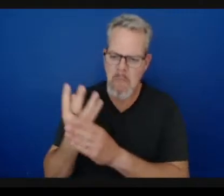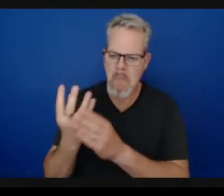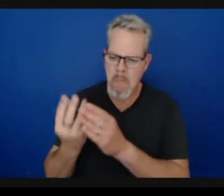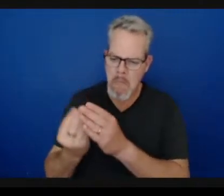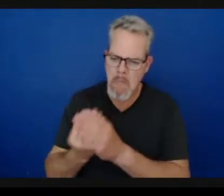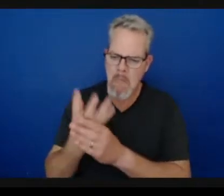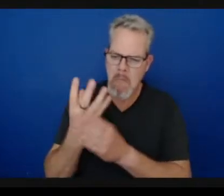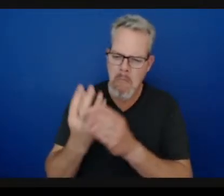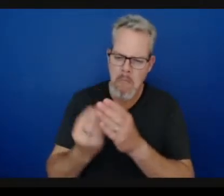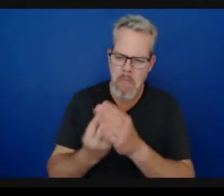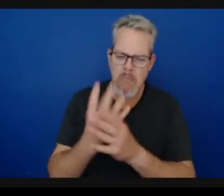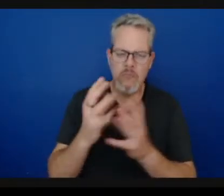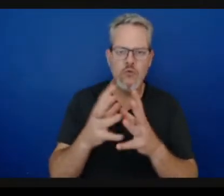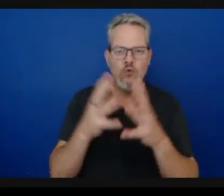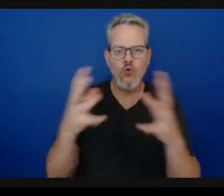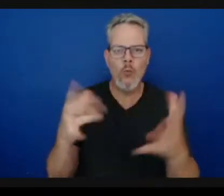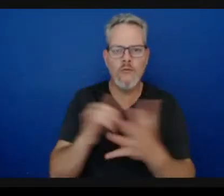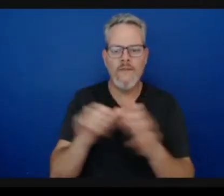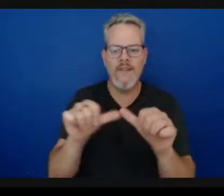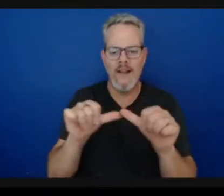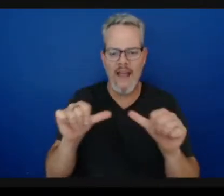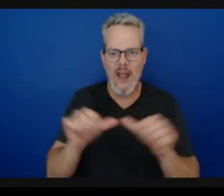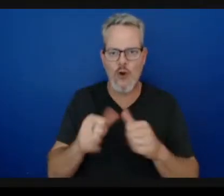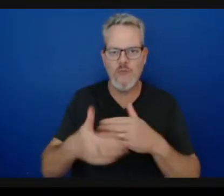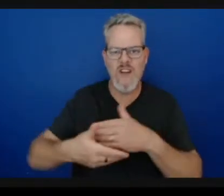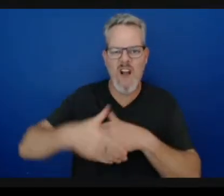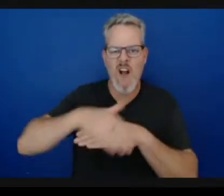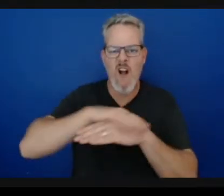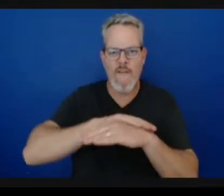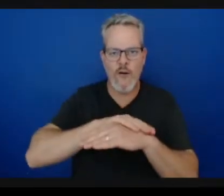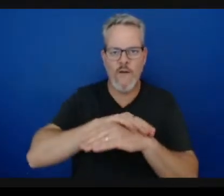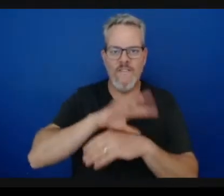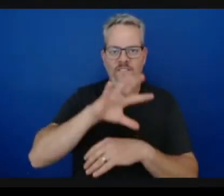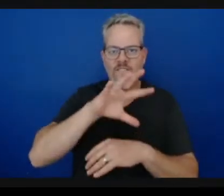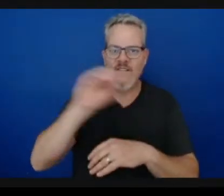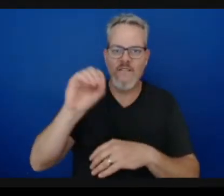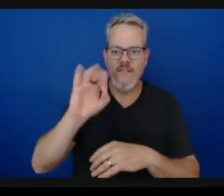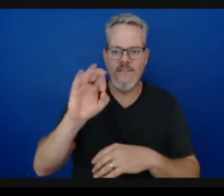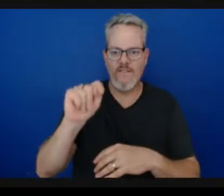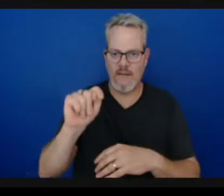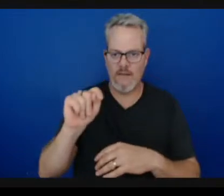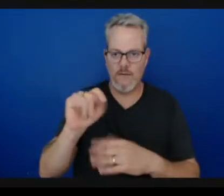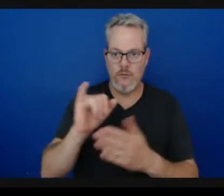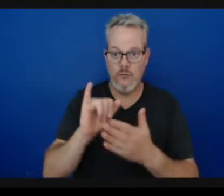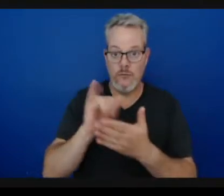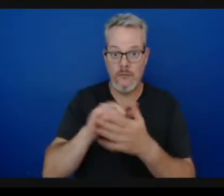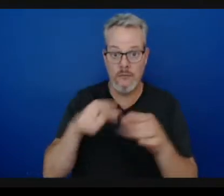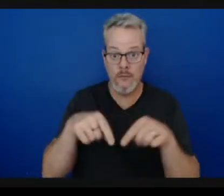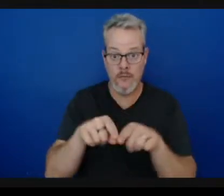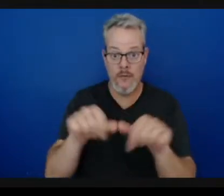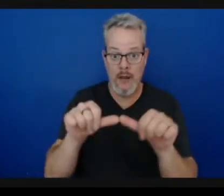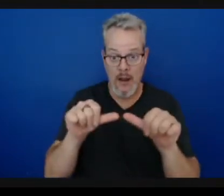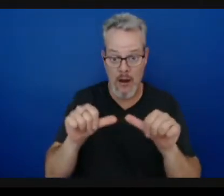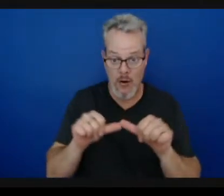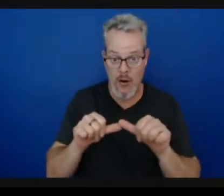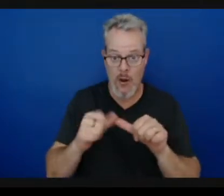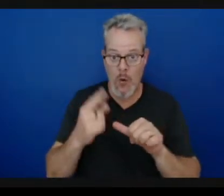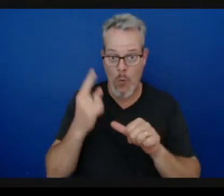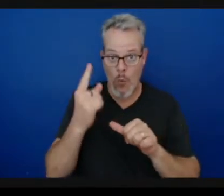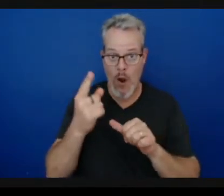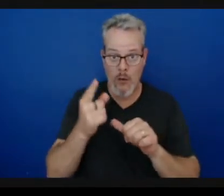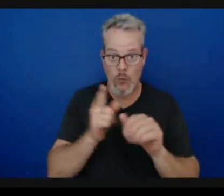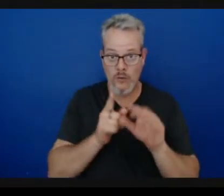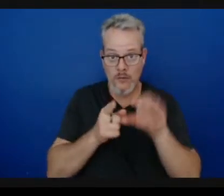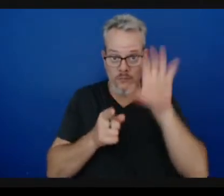50 feet. During this period, the Yamata flows occurred, one of them bypassing Iwasaki's house